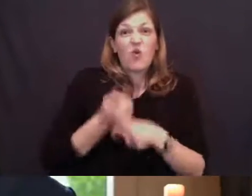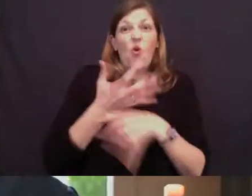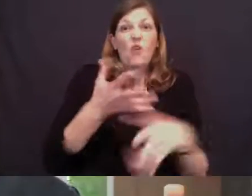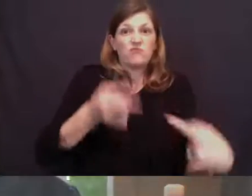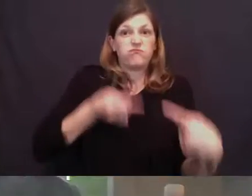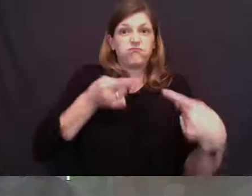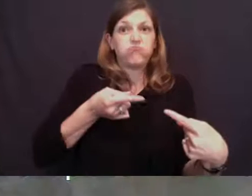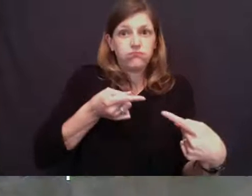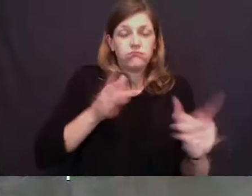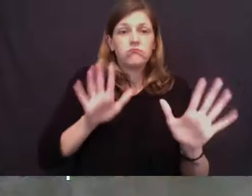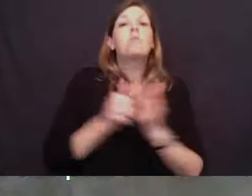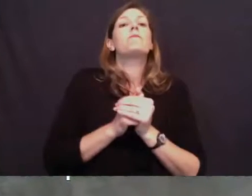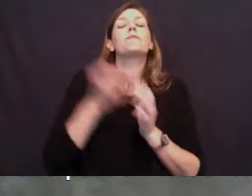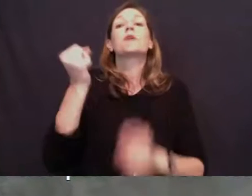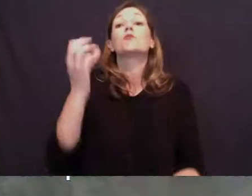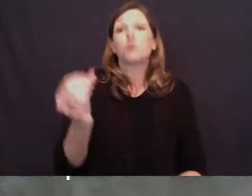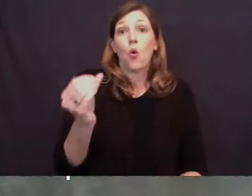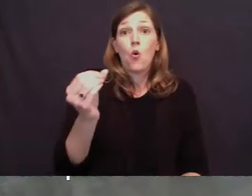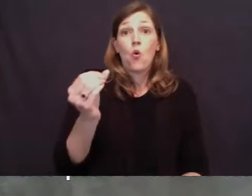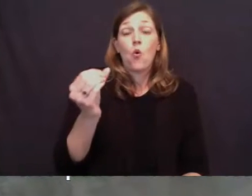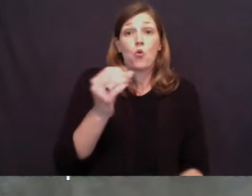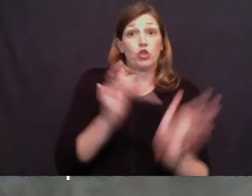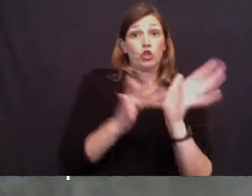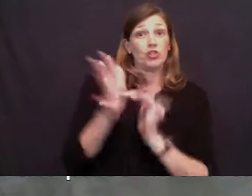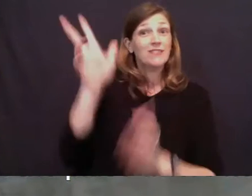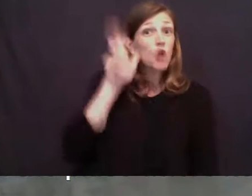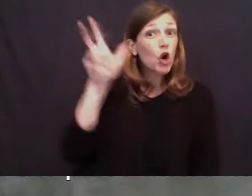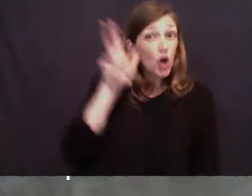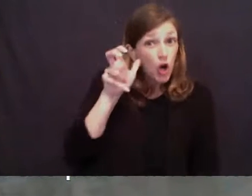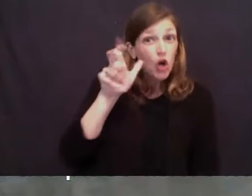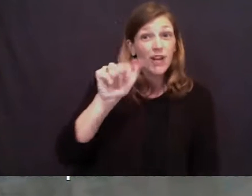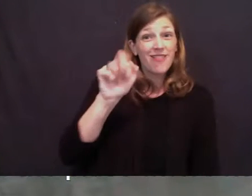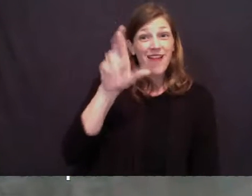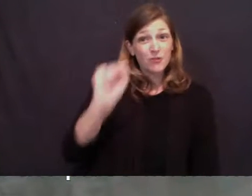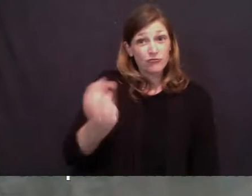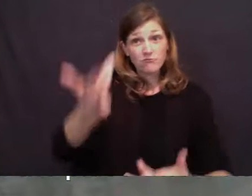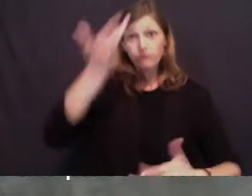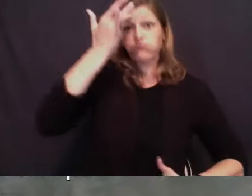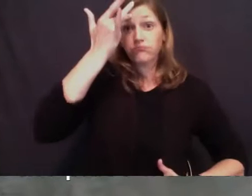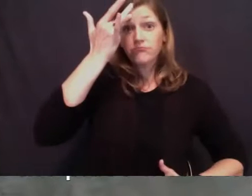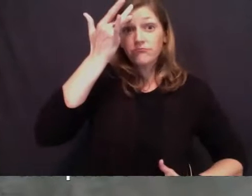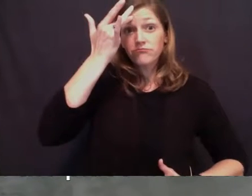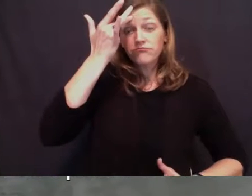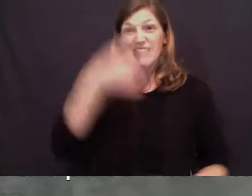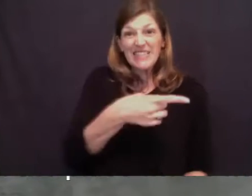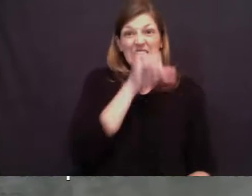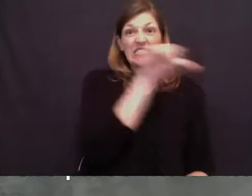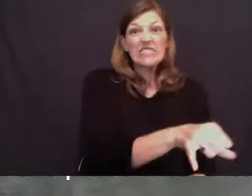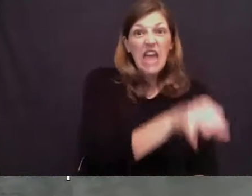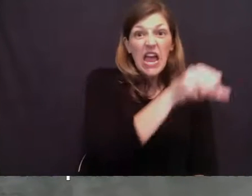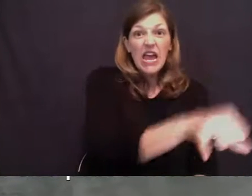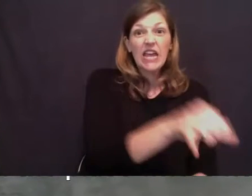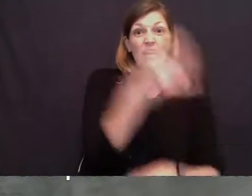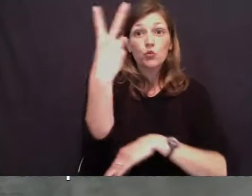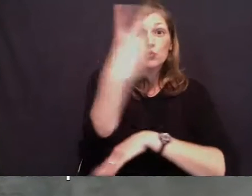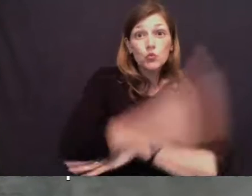So, verse 6, when he heard that Lazarus was ill, he stayed